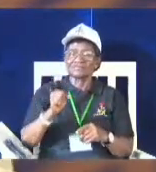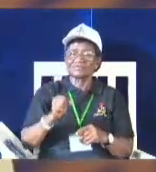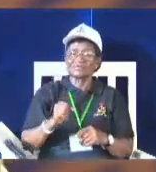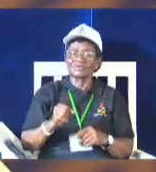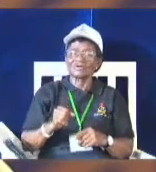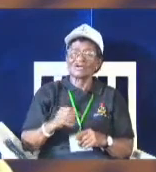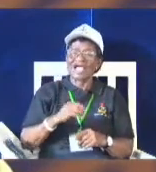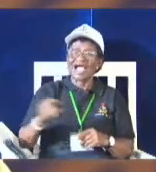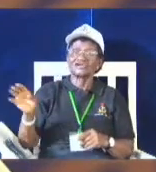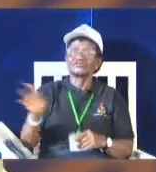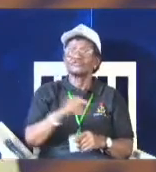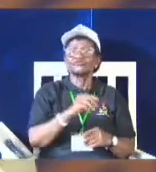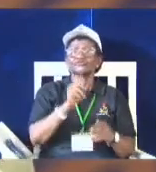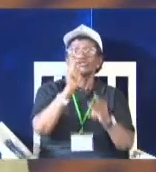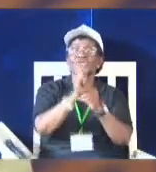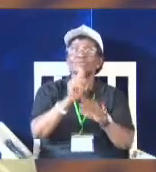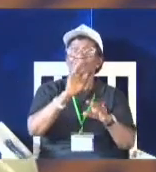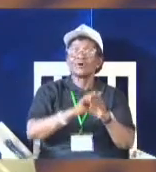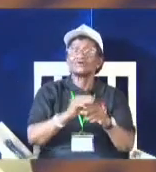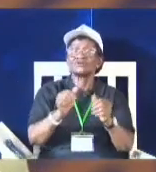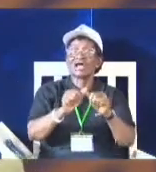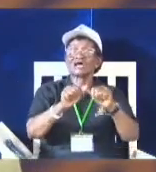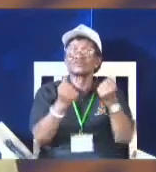and you keep on associating with them,